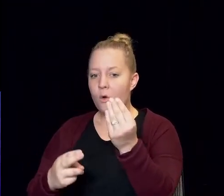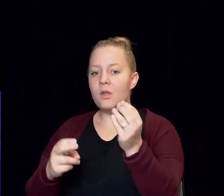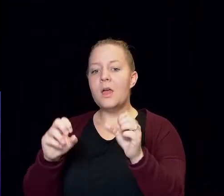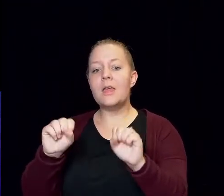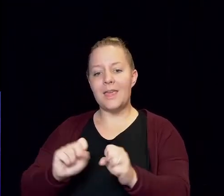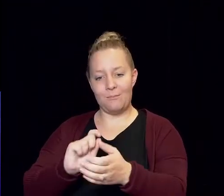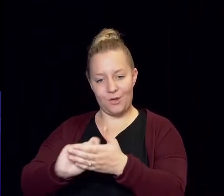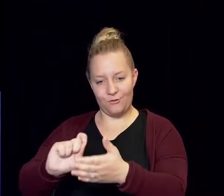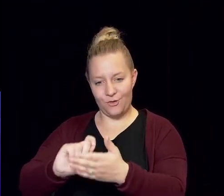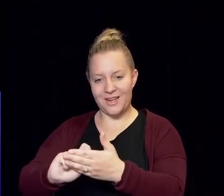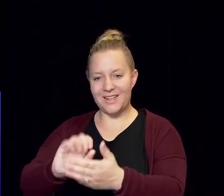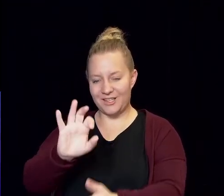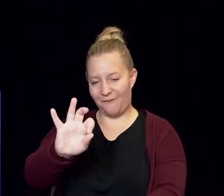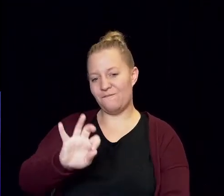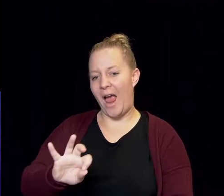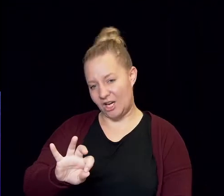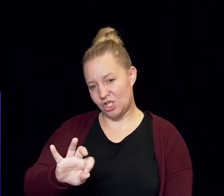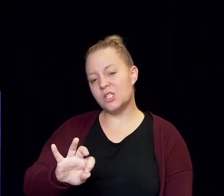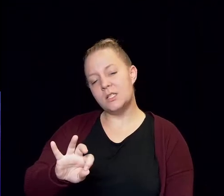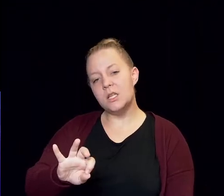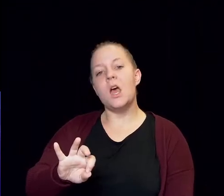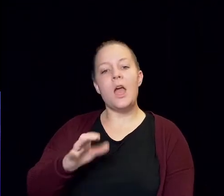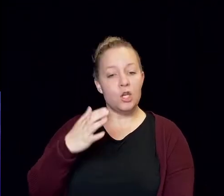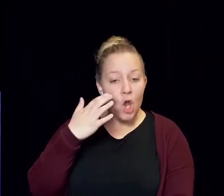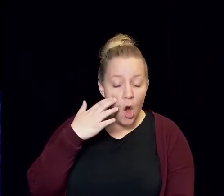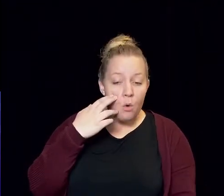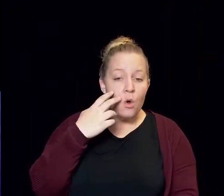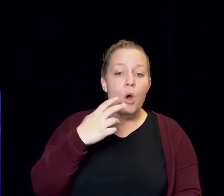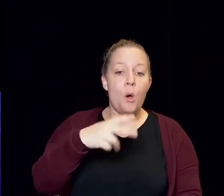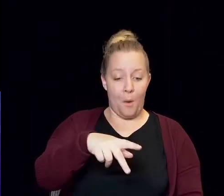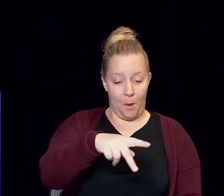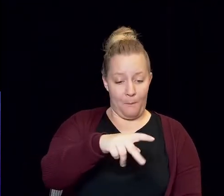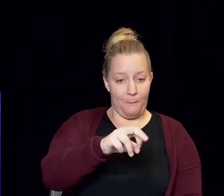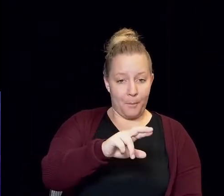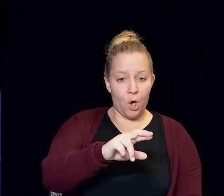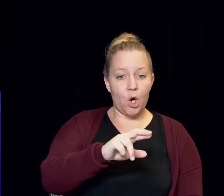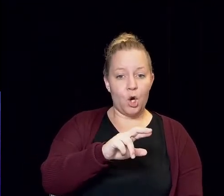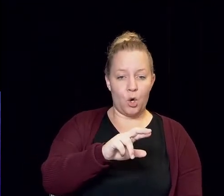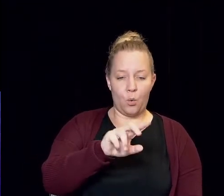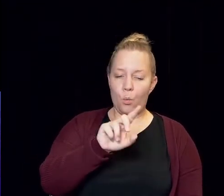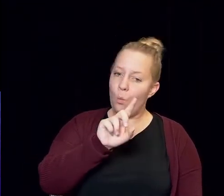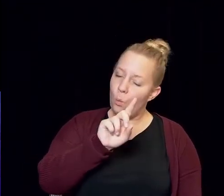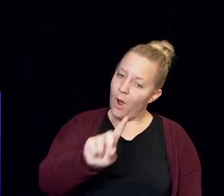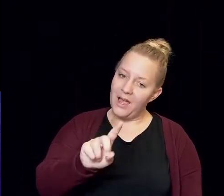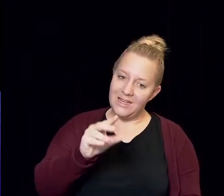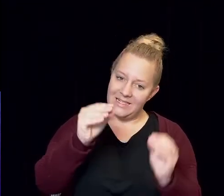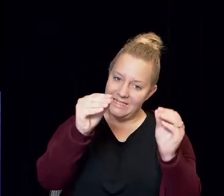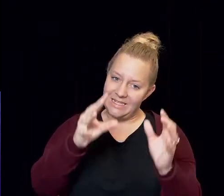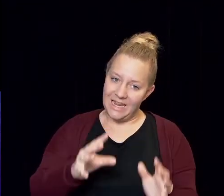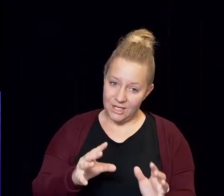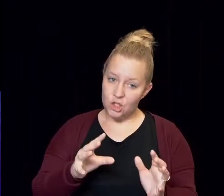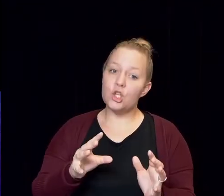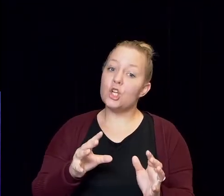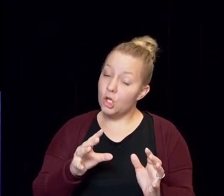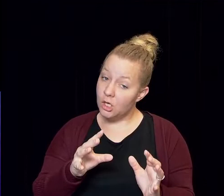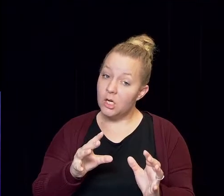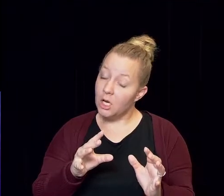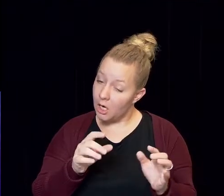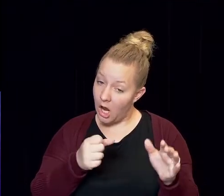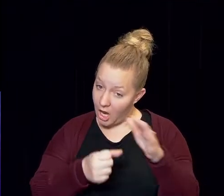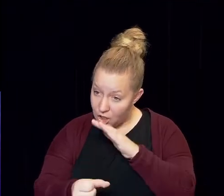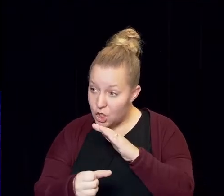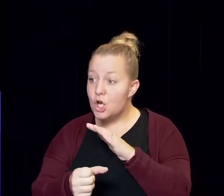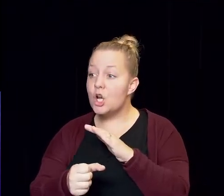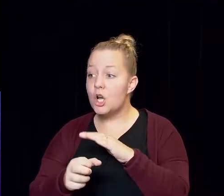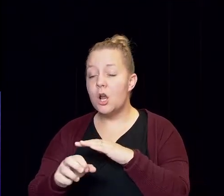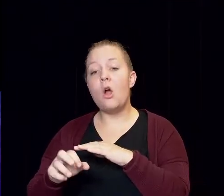it's per some other unit, I know that that's like per one teacher. So like I could put the number 1 right